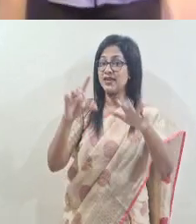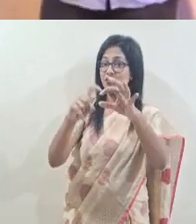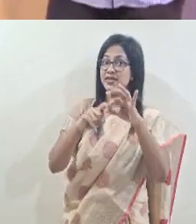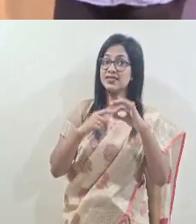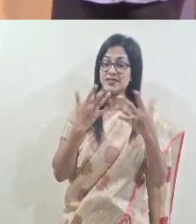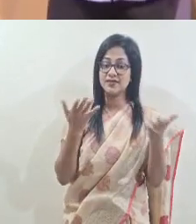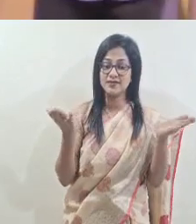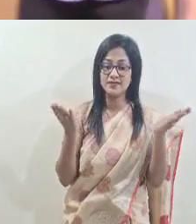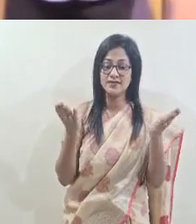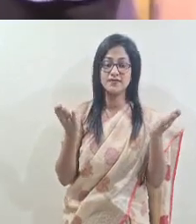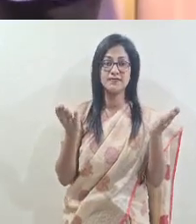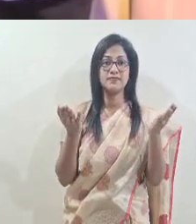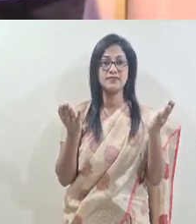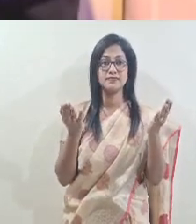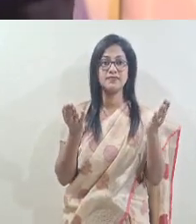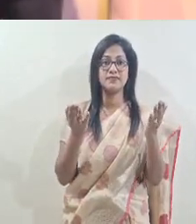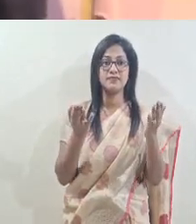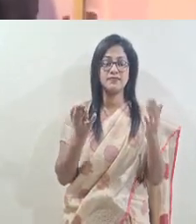questions?